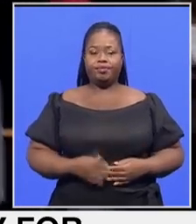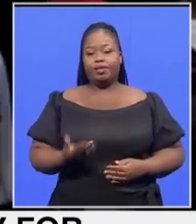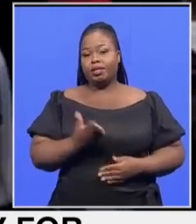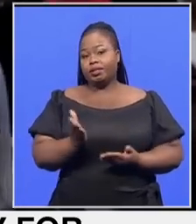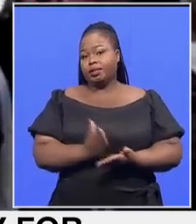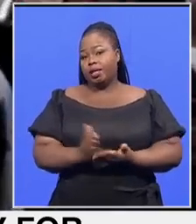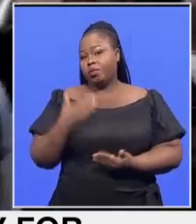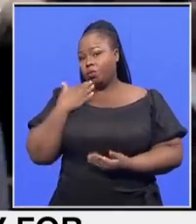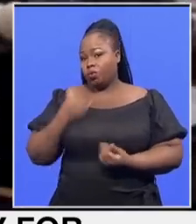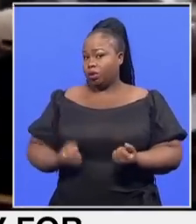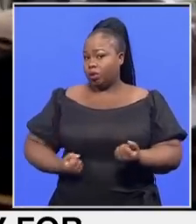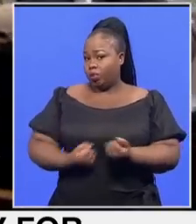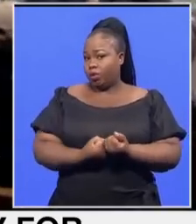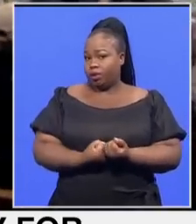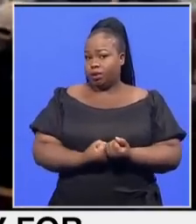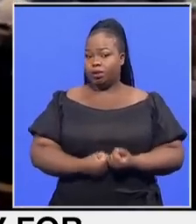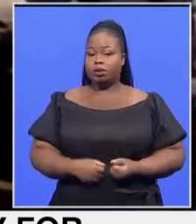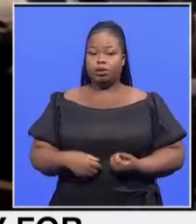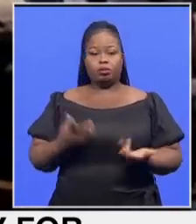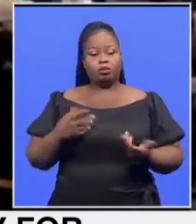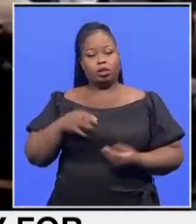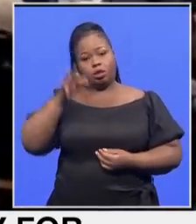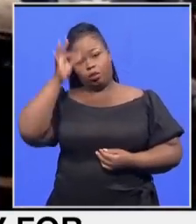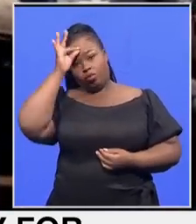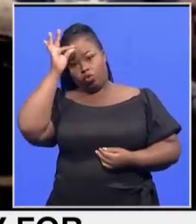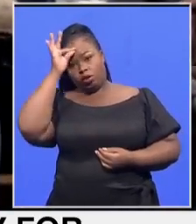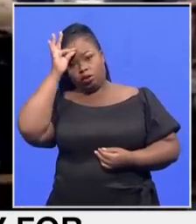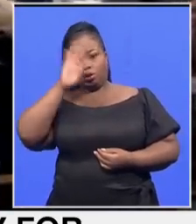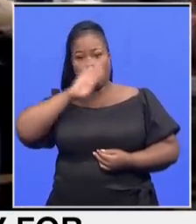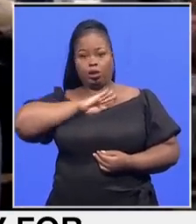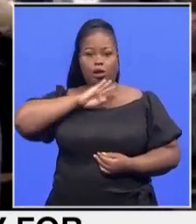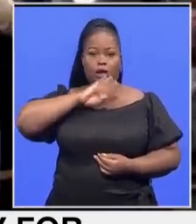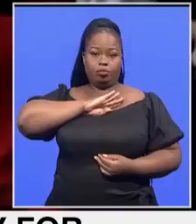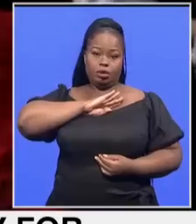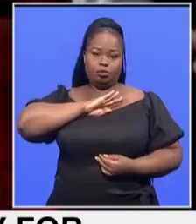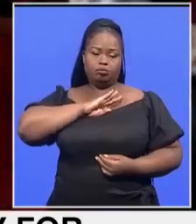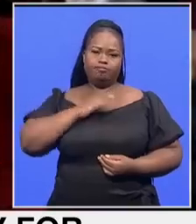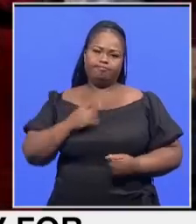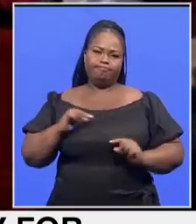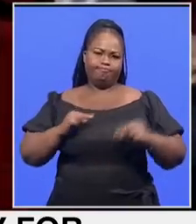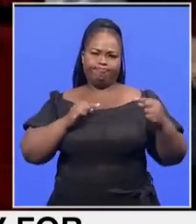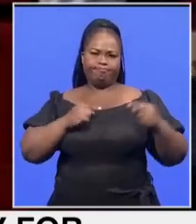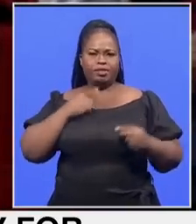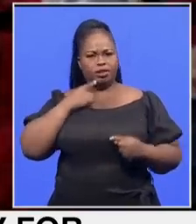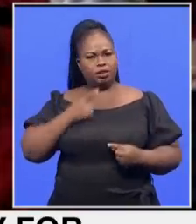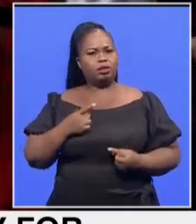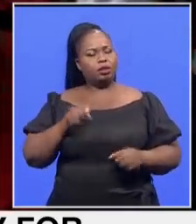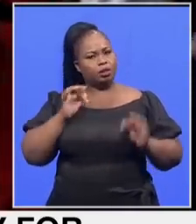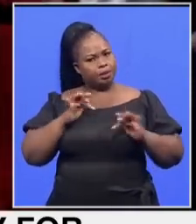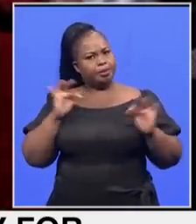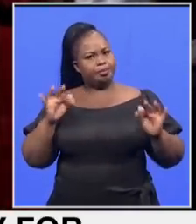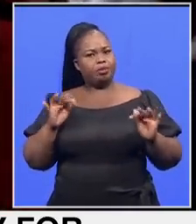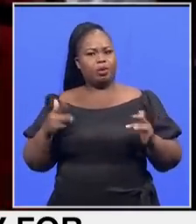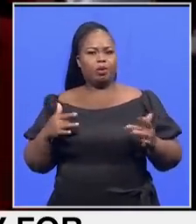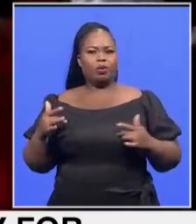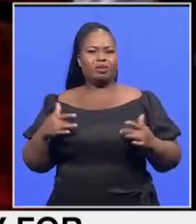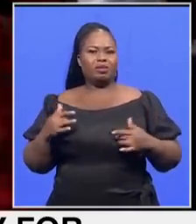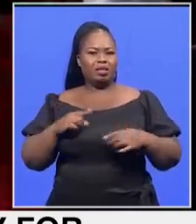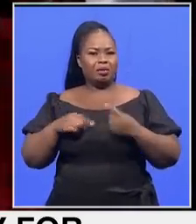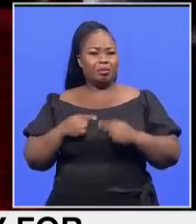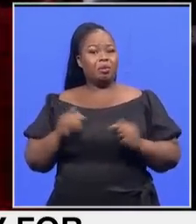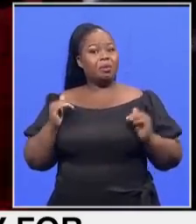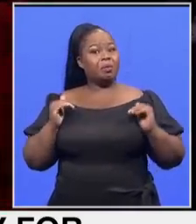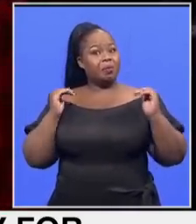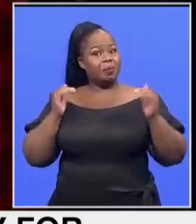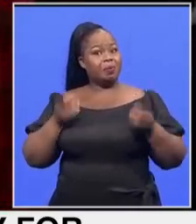the presence of the men and women in blue, as well as soldiers, argue that the public is concerned about high